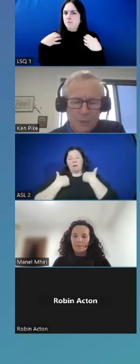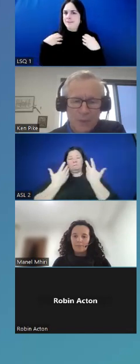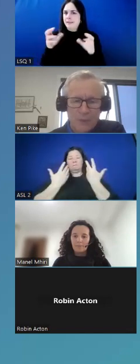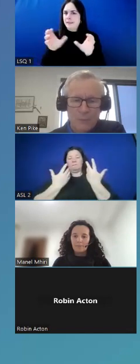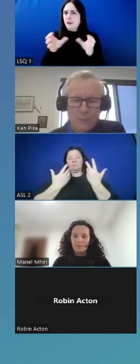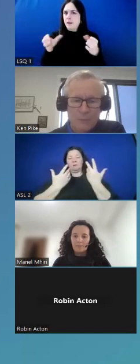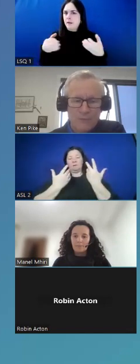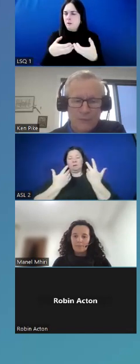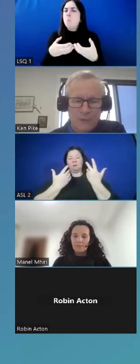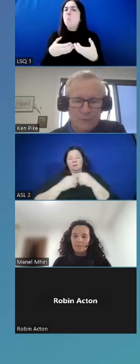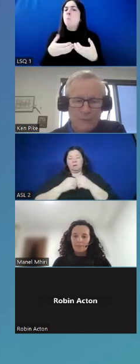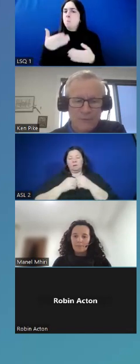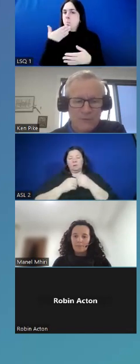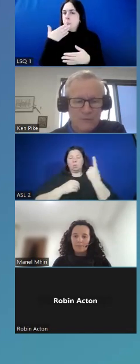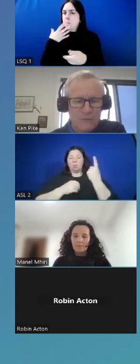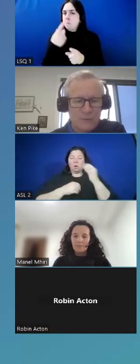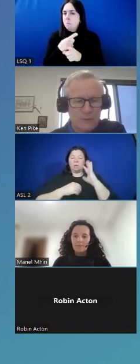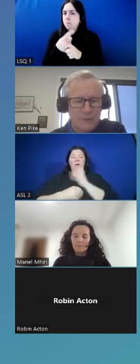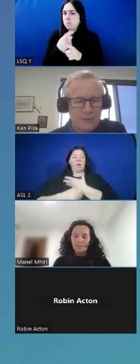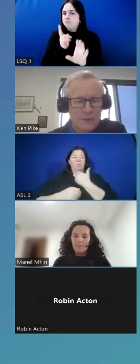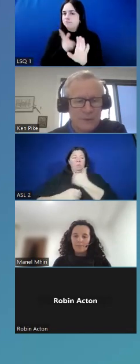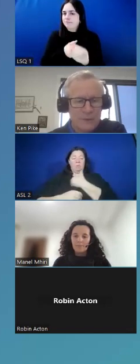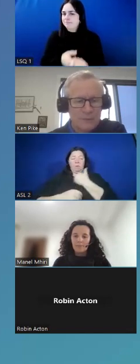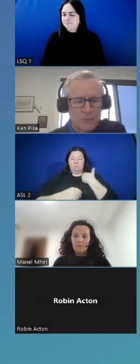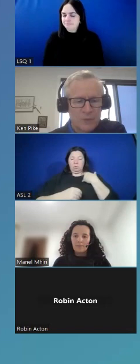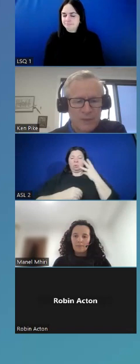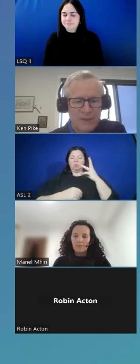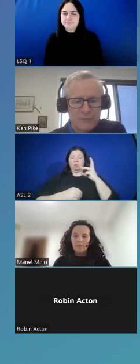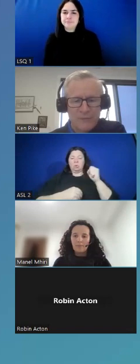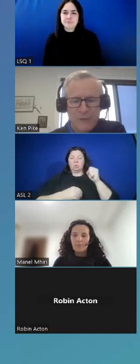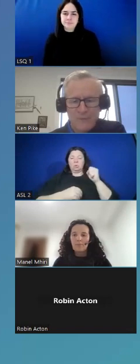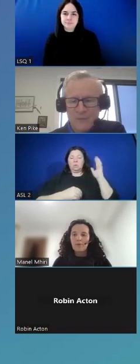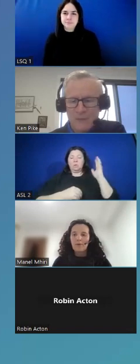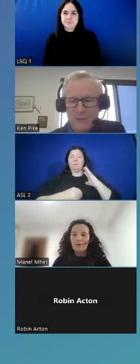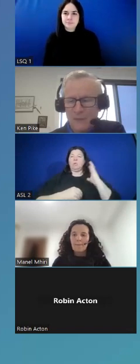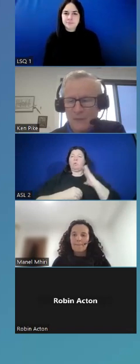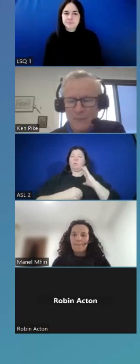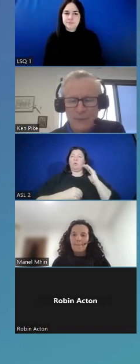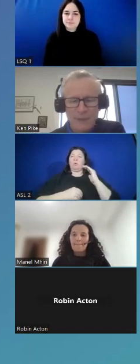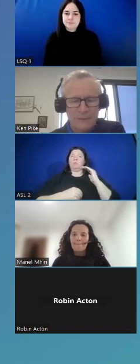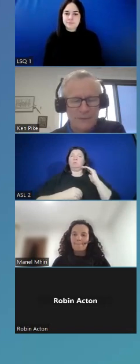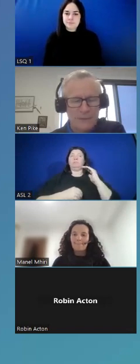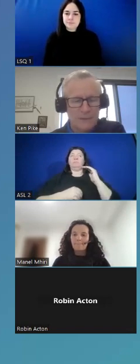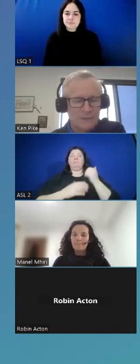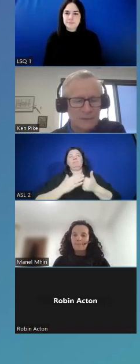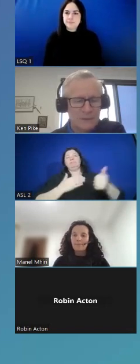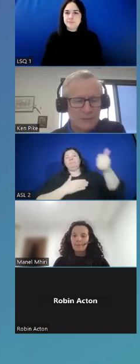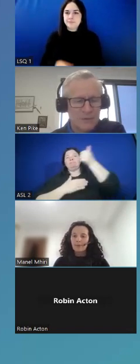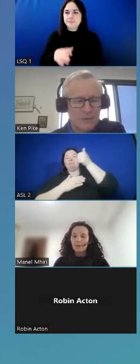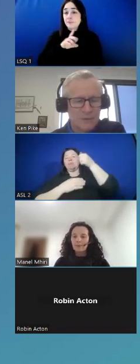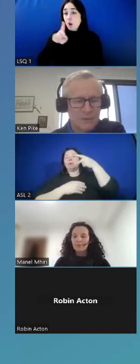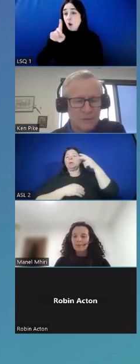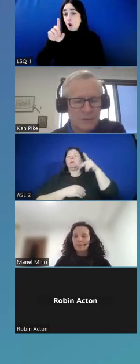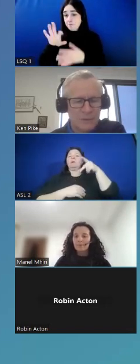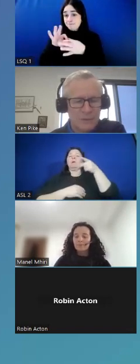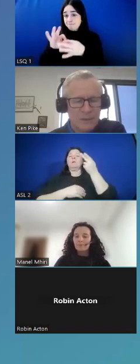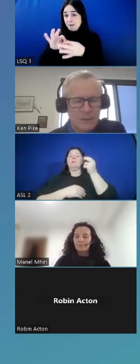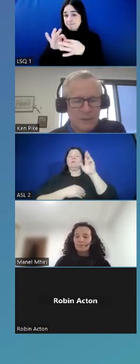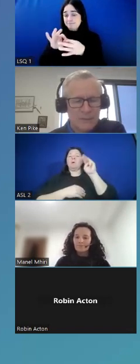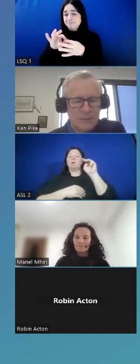we had, one of our members was a former head of pharmacy at